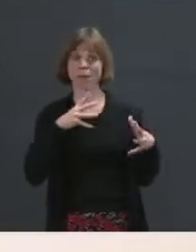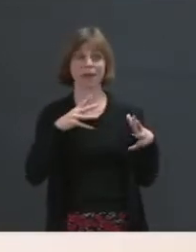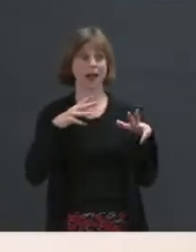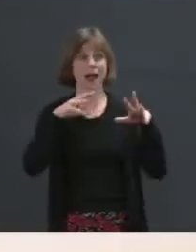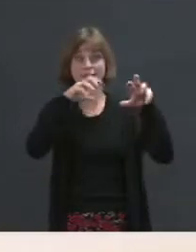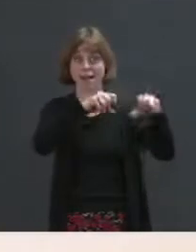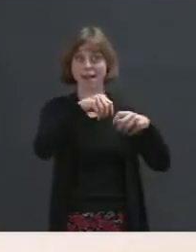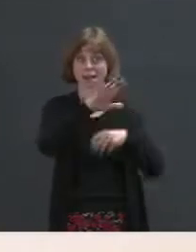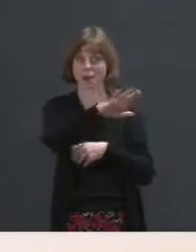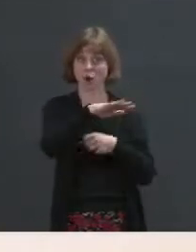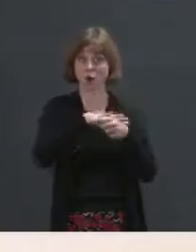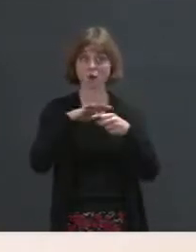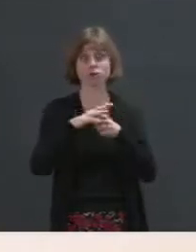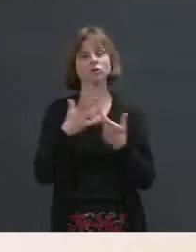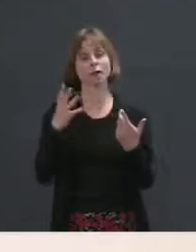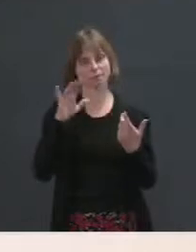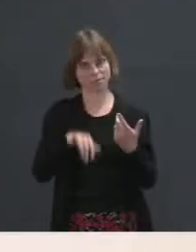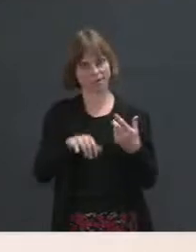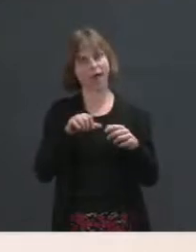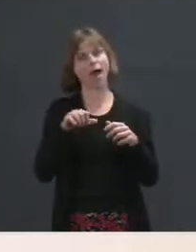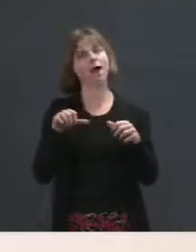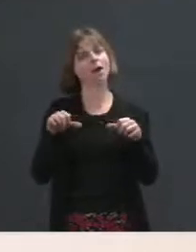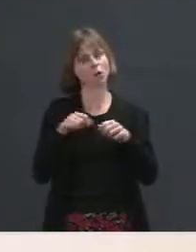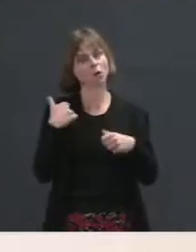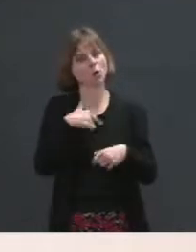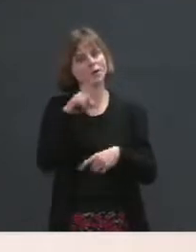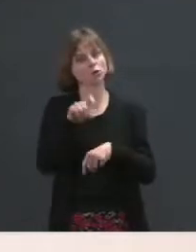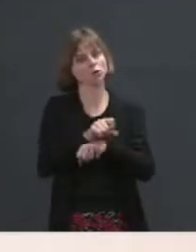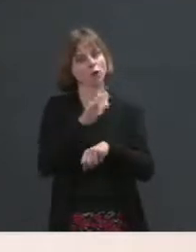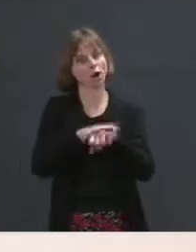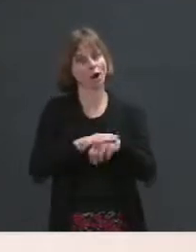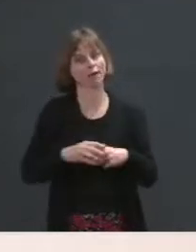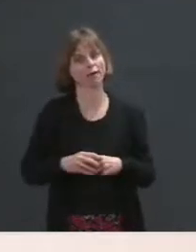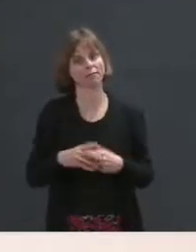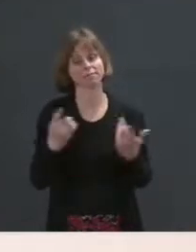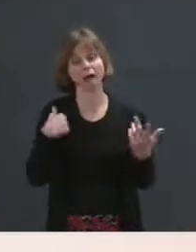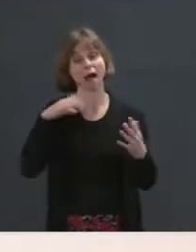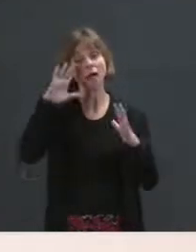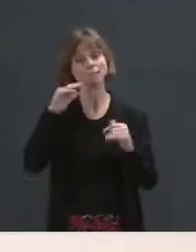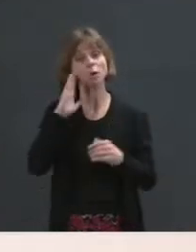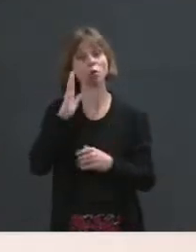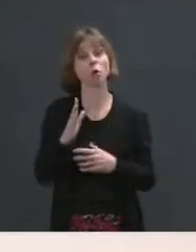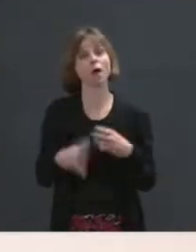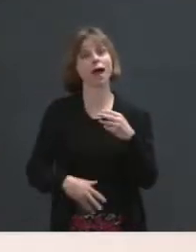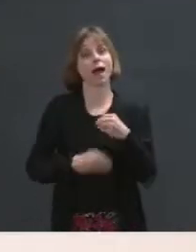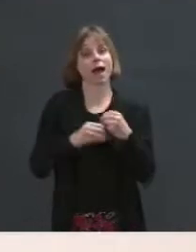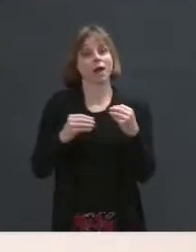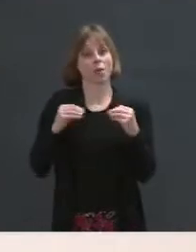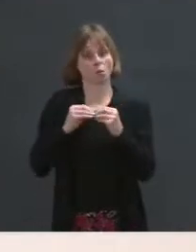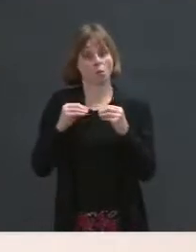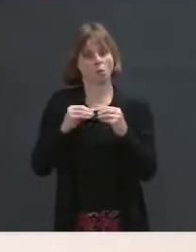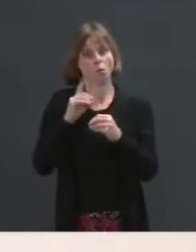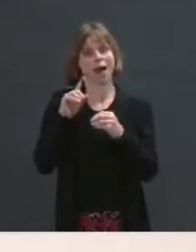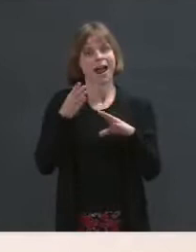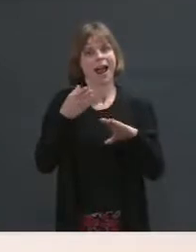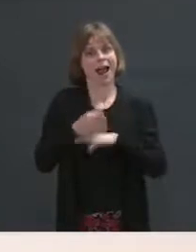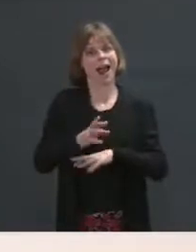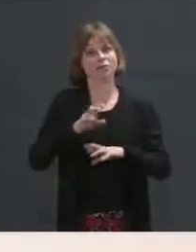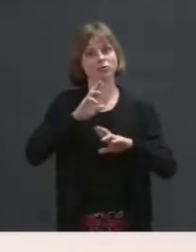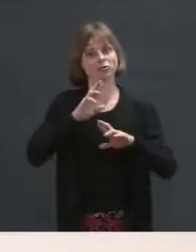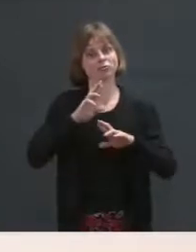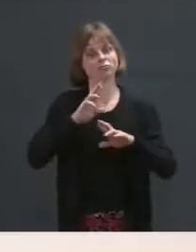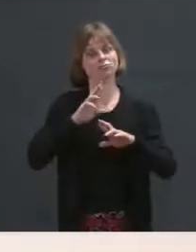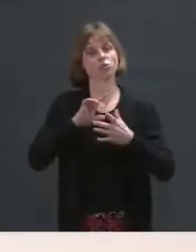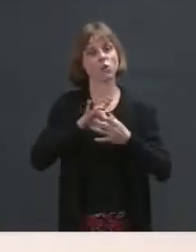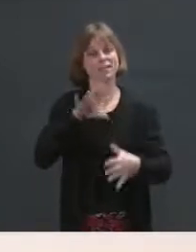is certainly an area where we continue to work with them on. But I expect we'll have more to say when we get post the release of that report. An unrelated